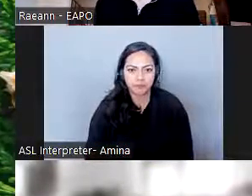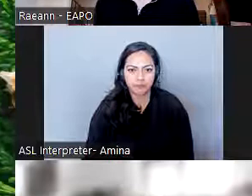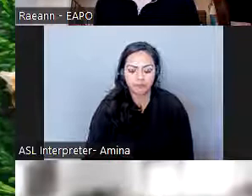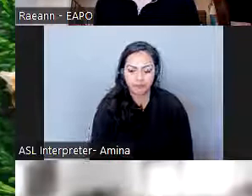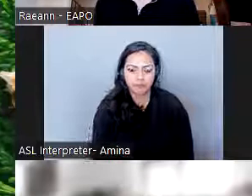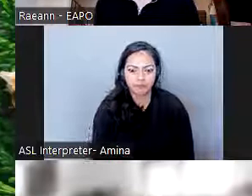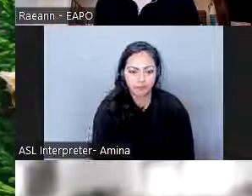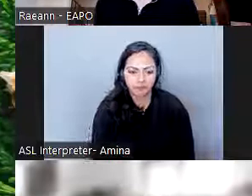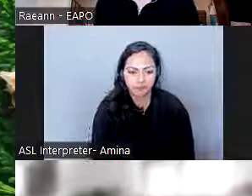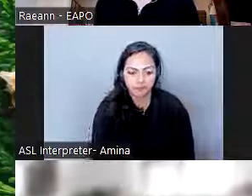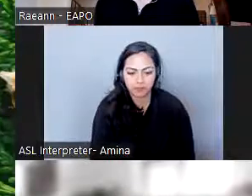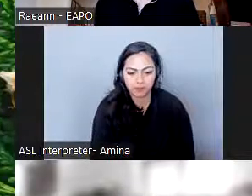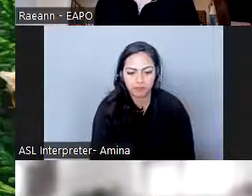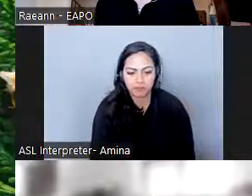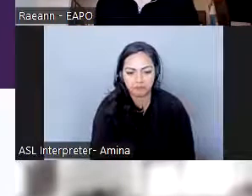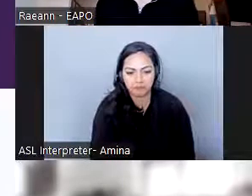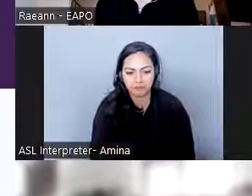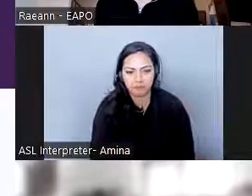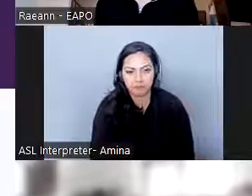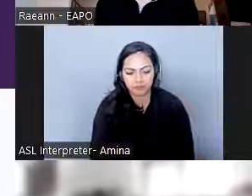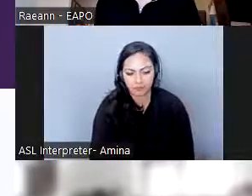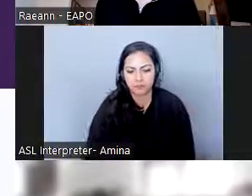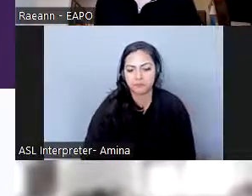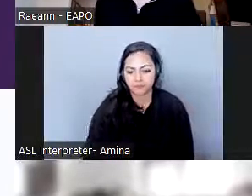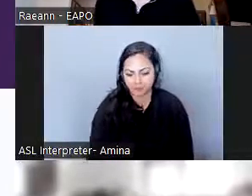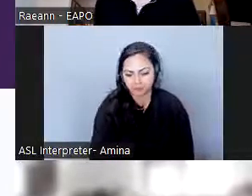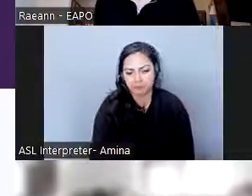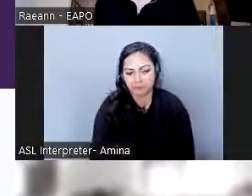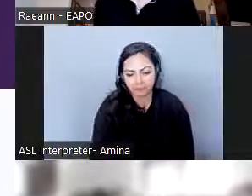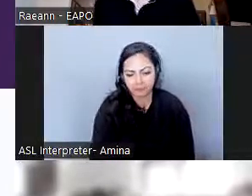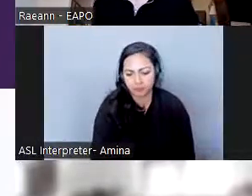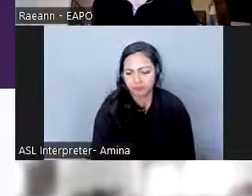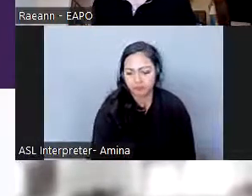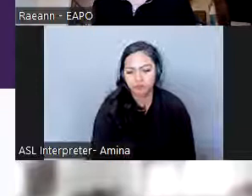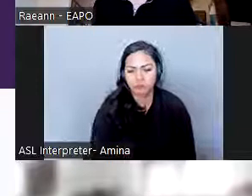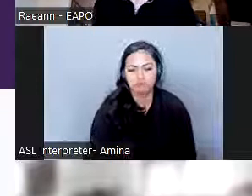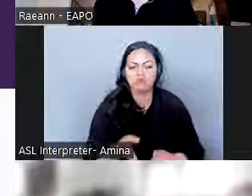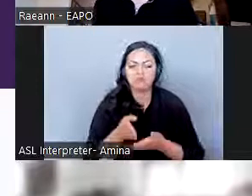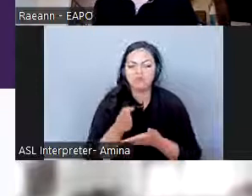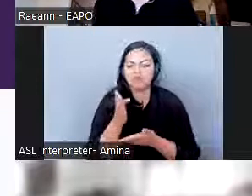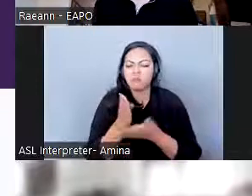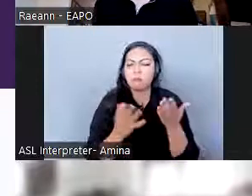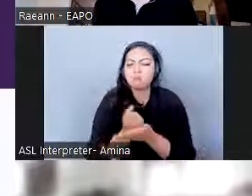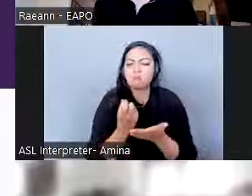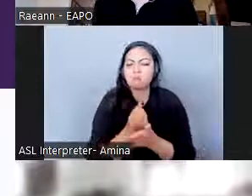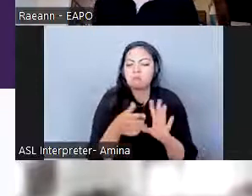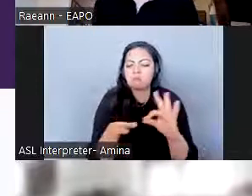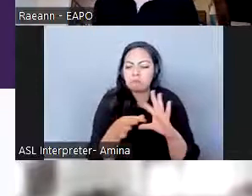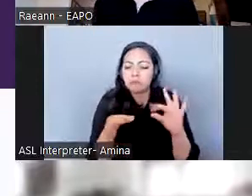Just a few housekeeping items before we begin. As you can see, we have our ASL interpreters joining us